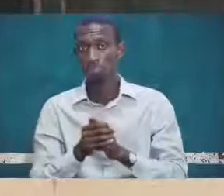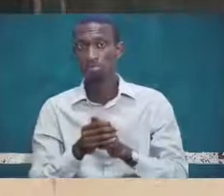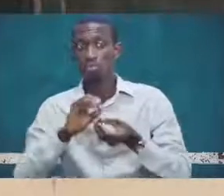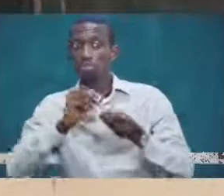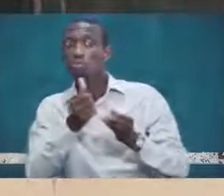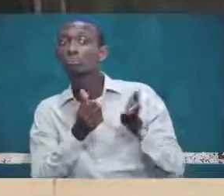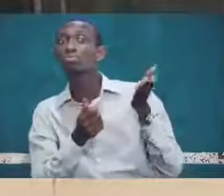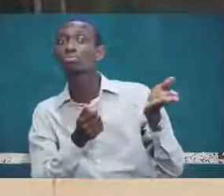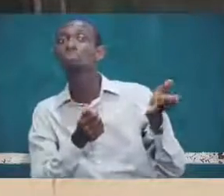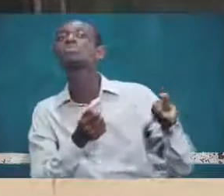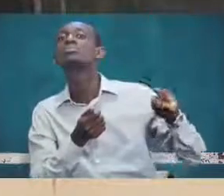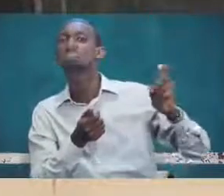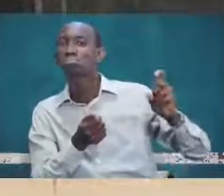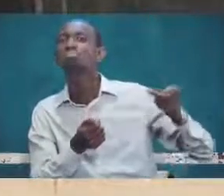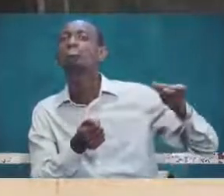also increases